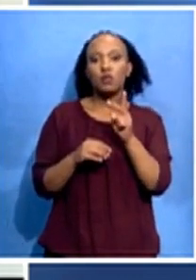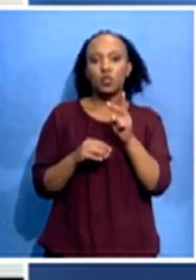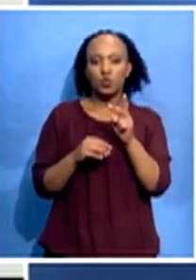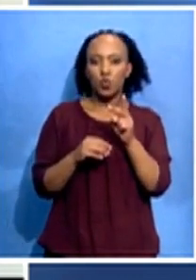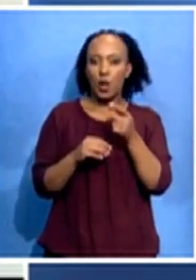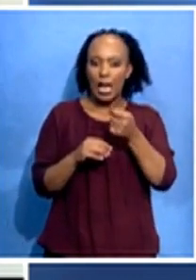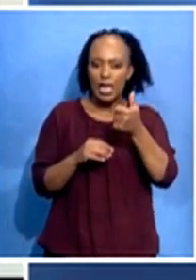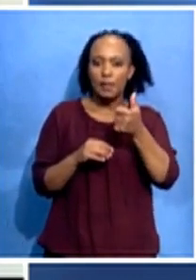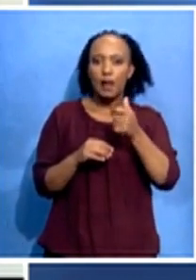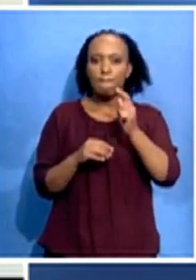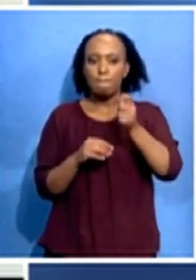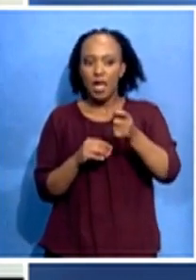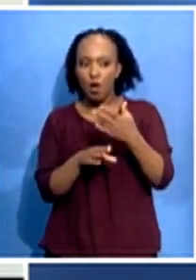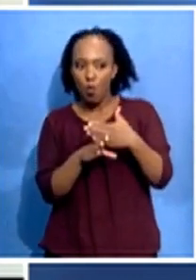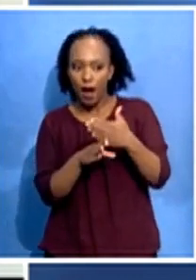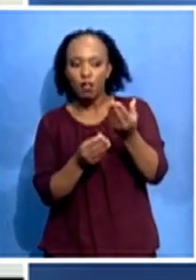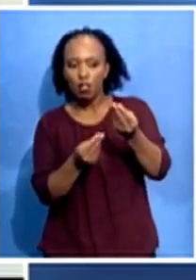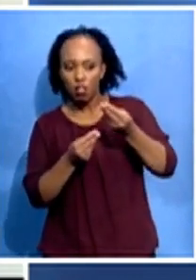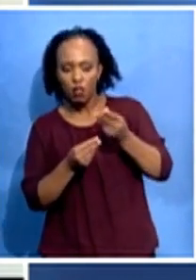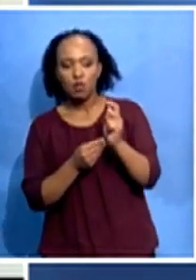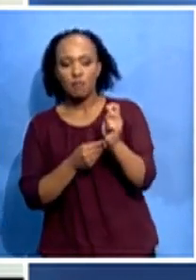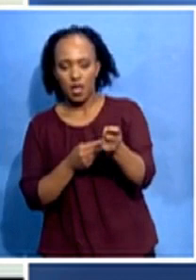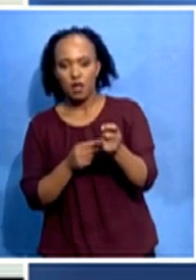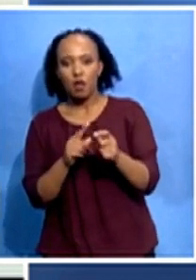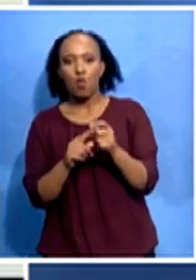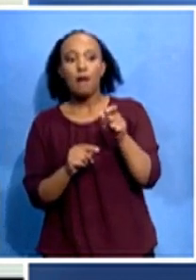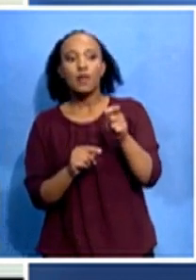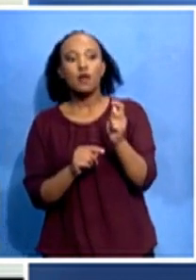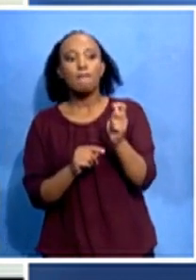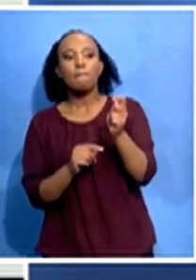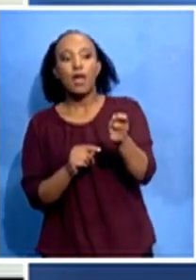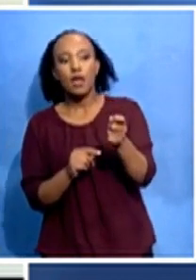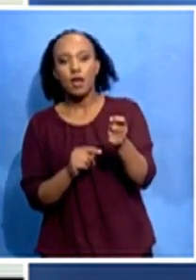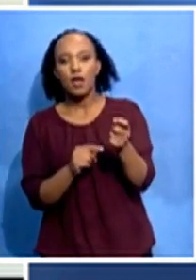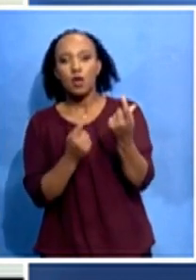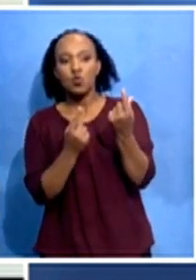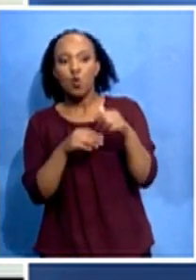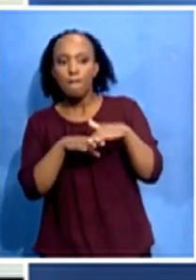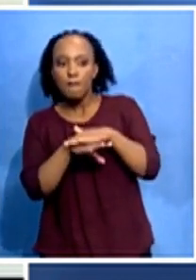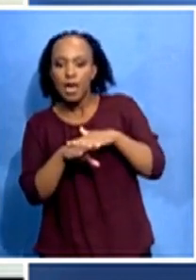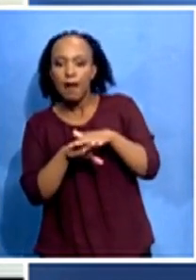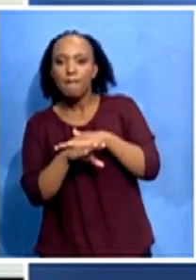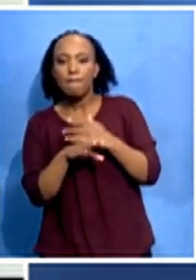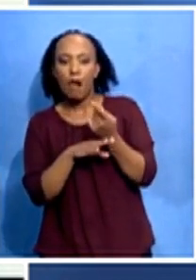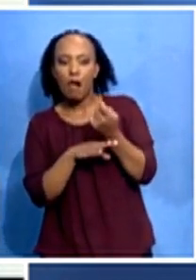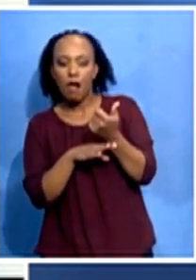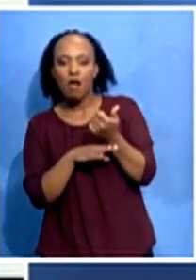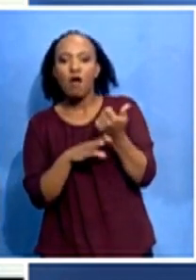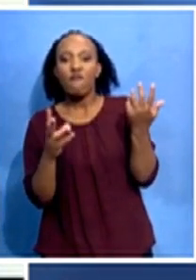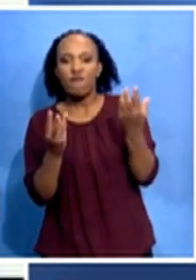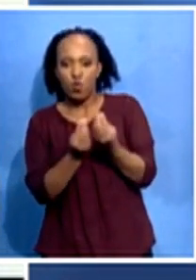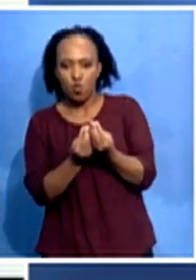So effectively, person gets paid, maybe some minimum conditions, but very few, but effectively gets paid per shirt that they've actually